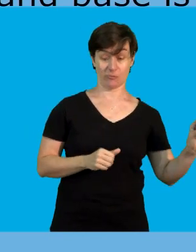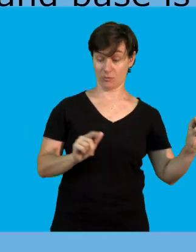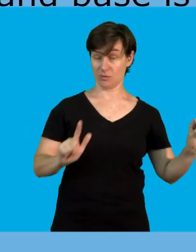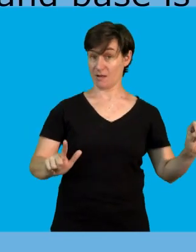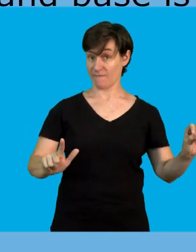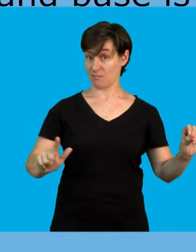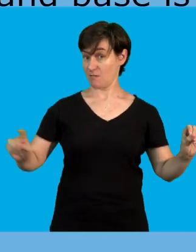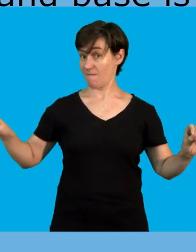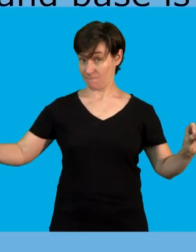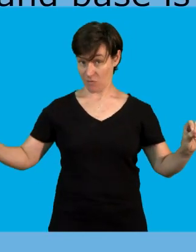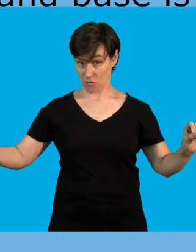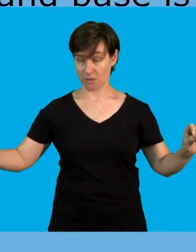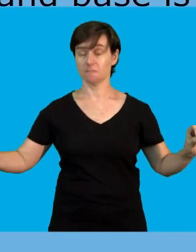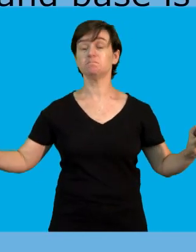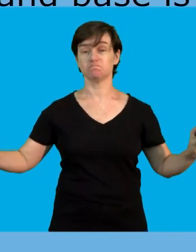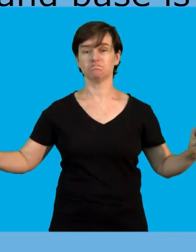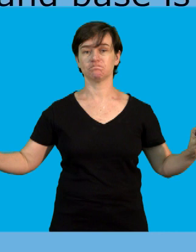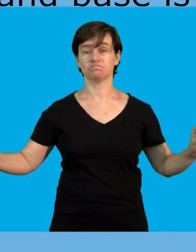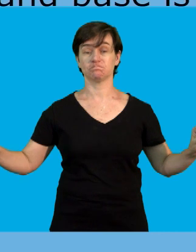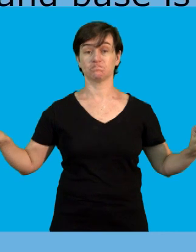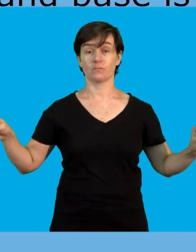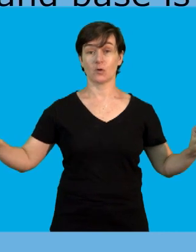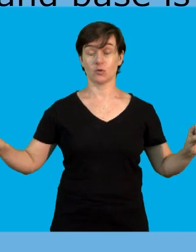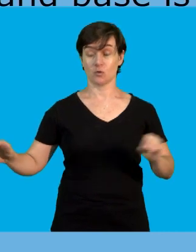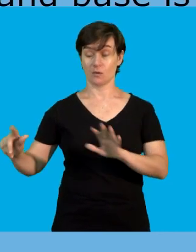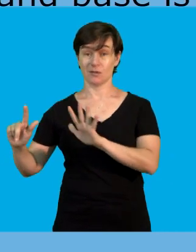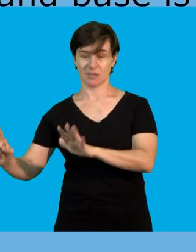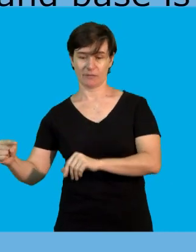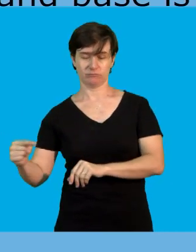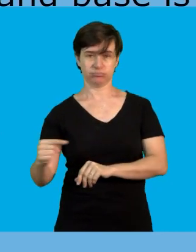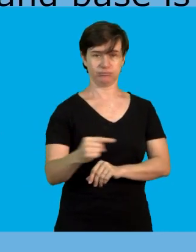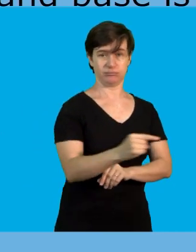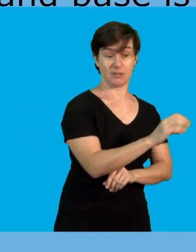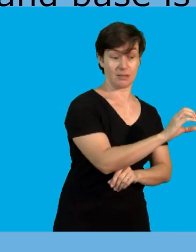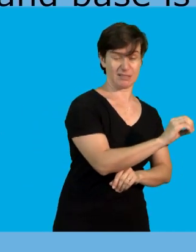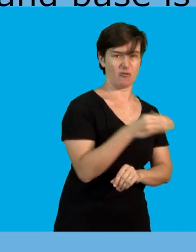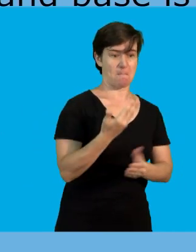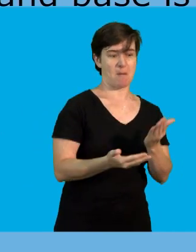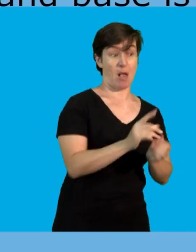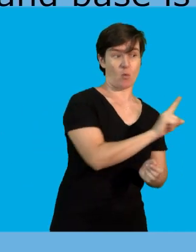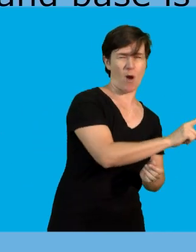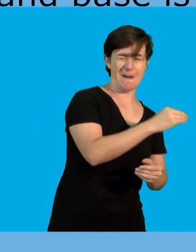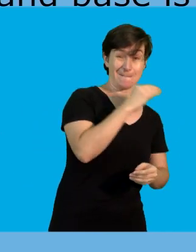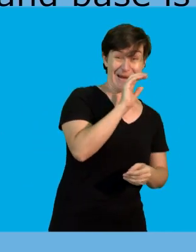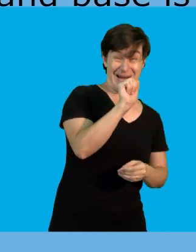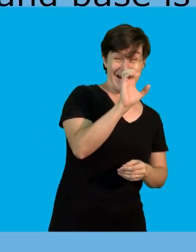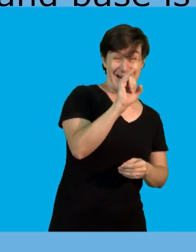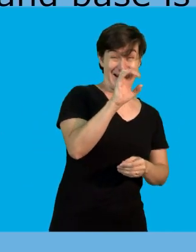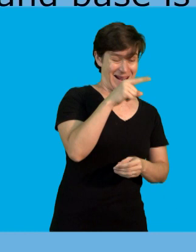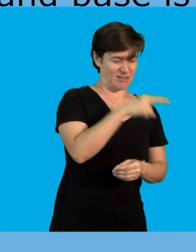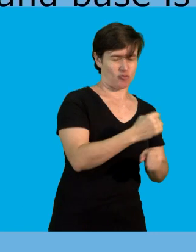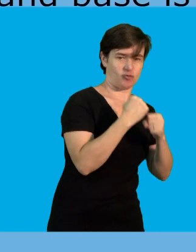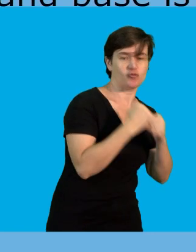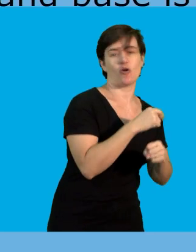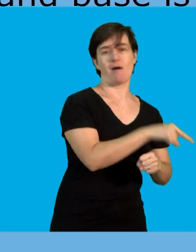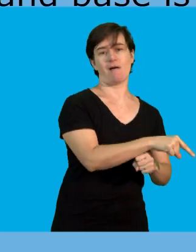from 0, 7, and 14, the further you move away from 7 towards 0, the strength of the acid increases. So